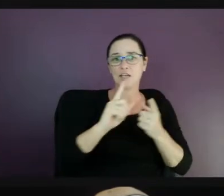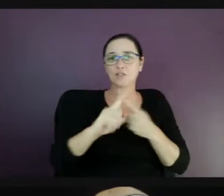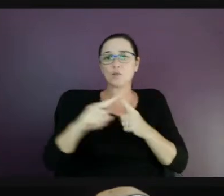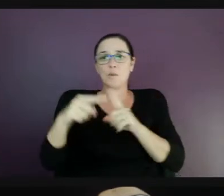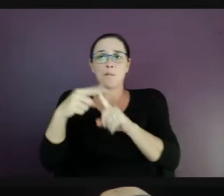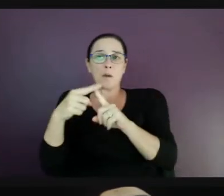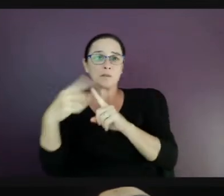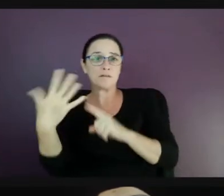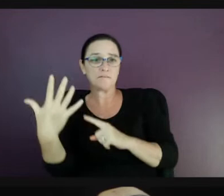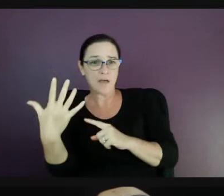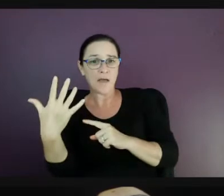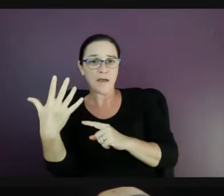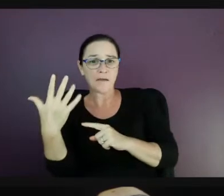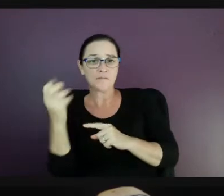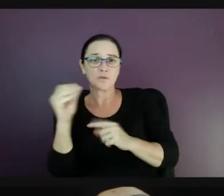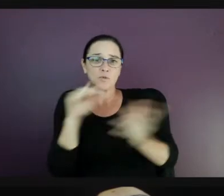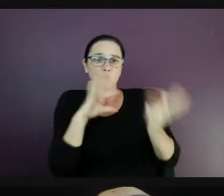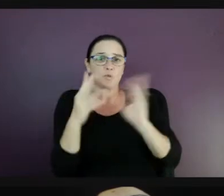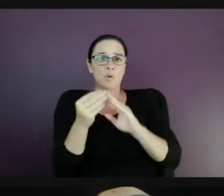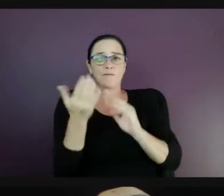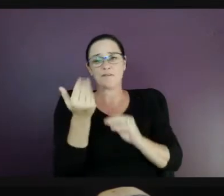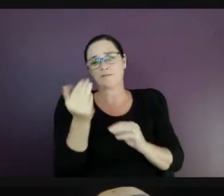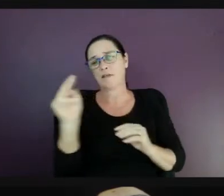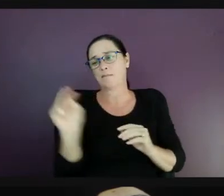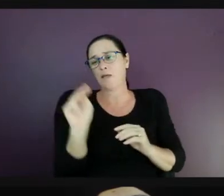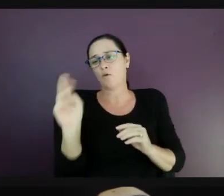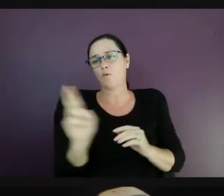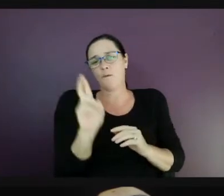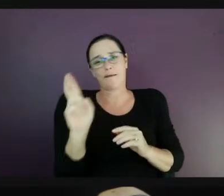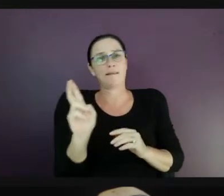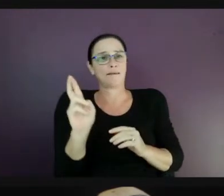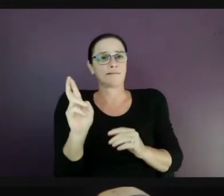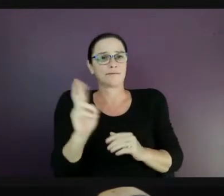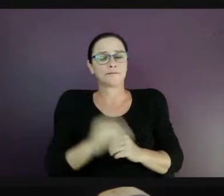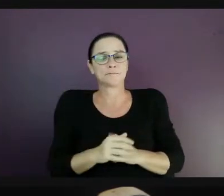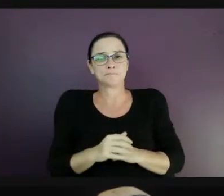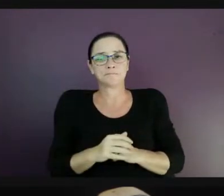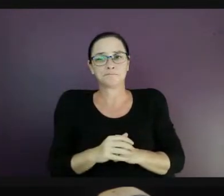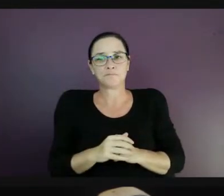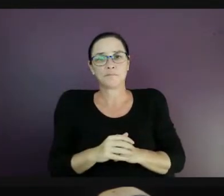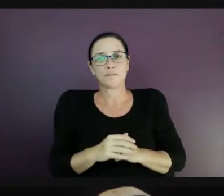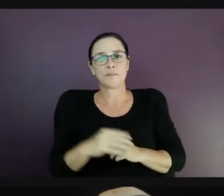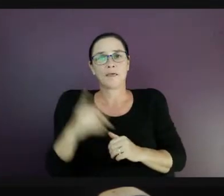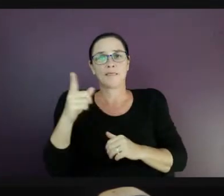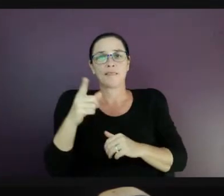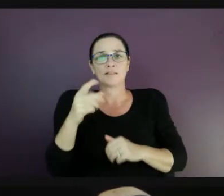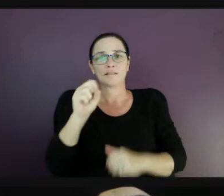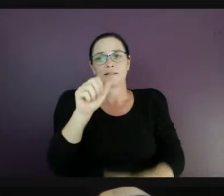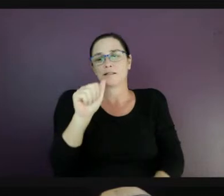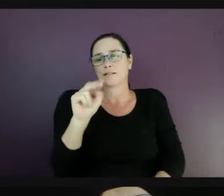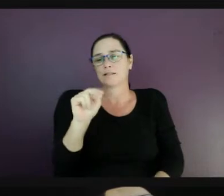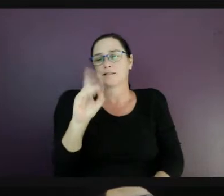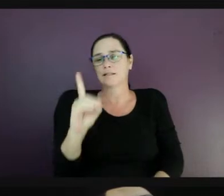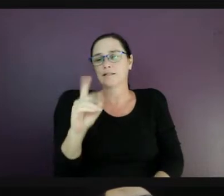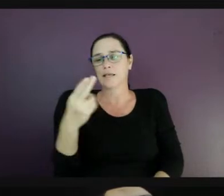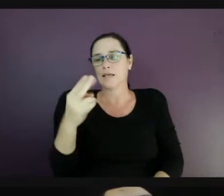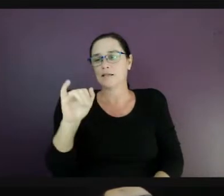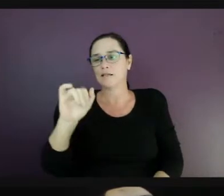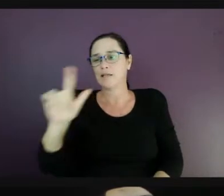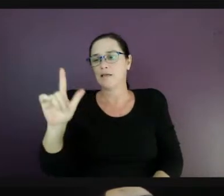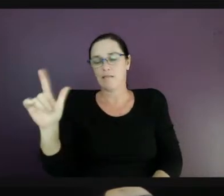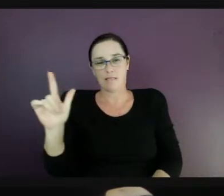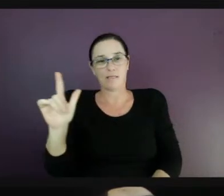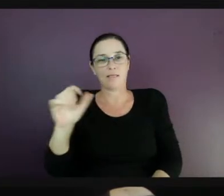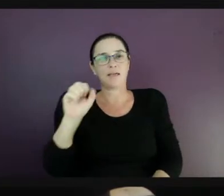in total, really tilting up. This is a station at Sand Hill, SDH, that is